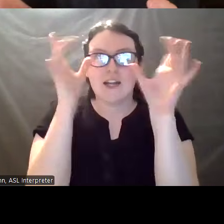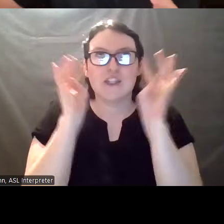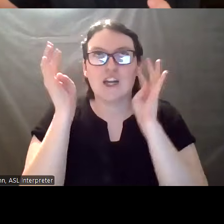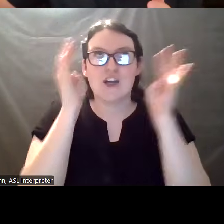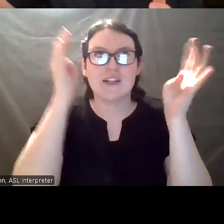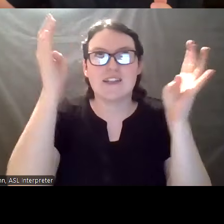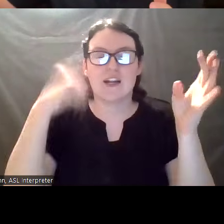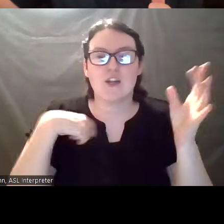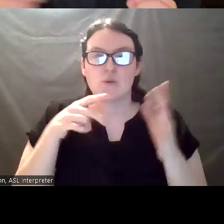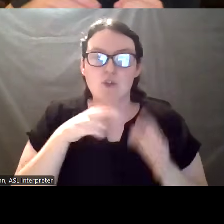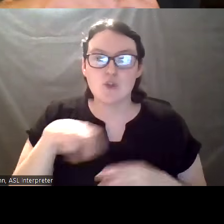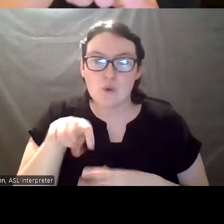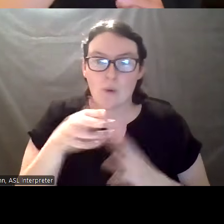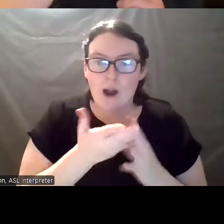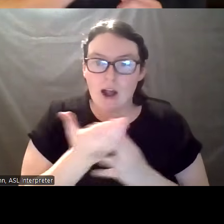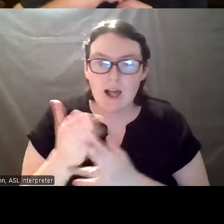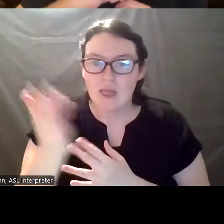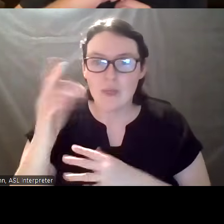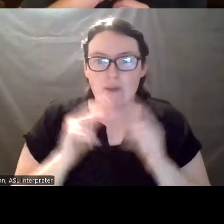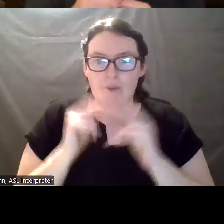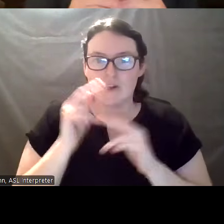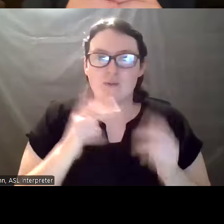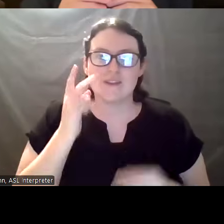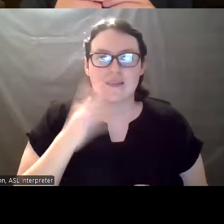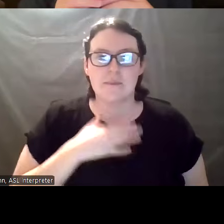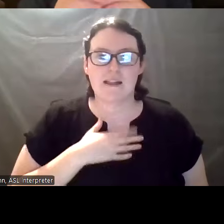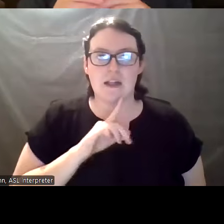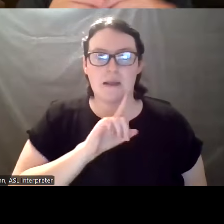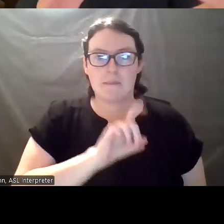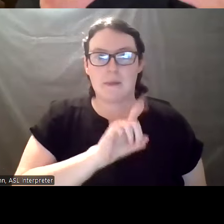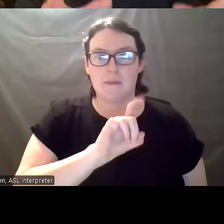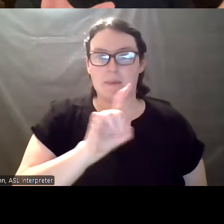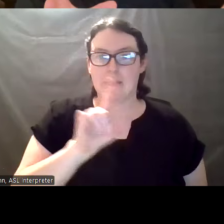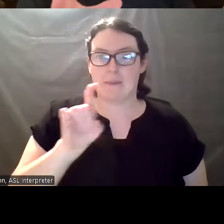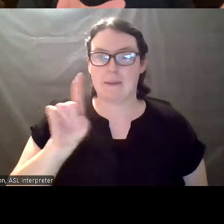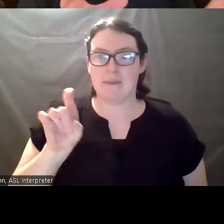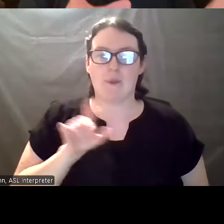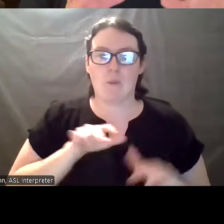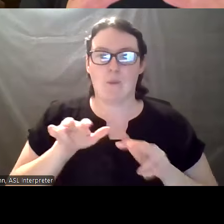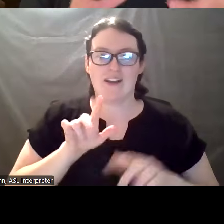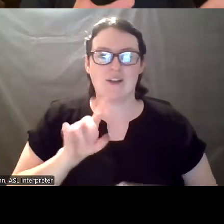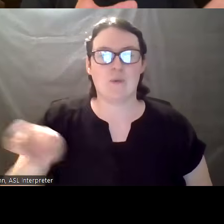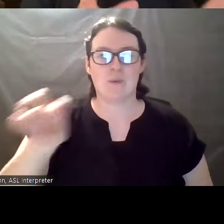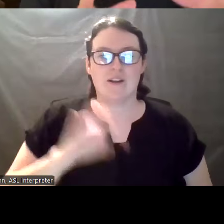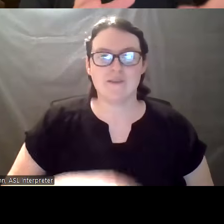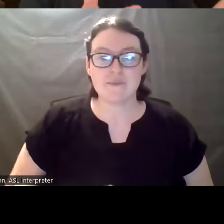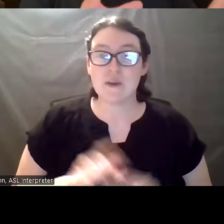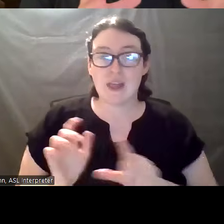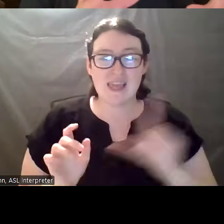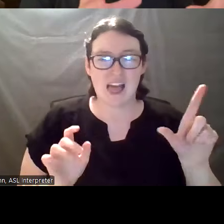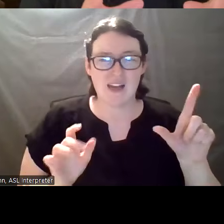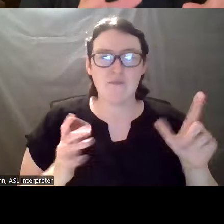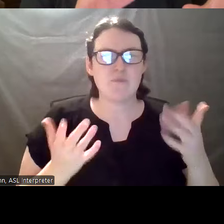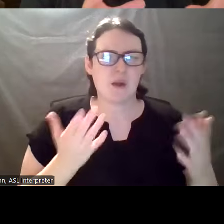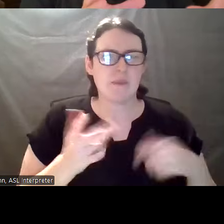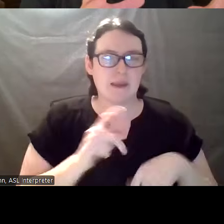this building that was excavated. We start out, if you can see my little walking tour, um, the building on the left is probably a major